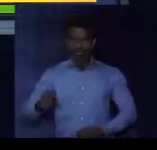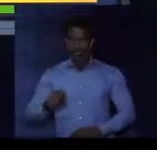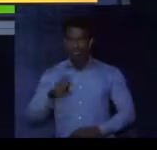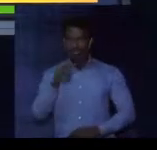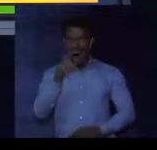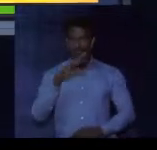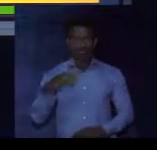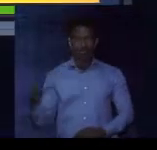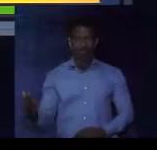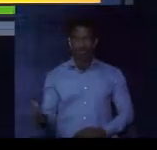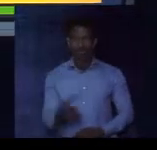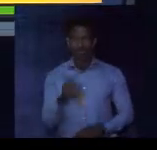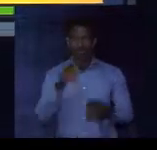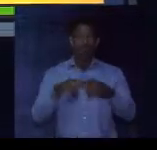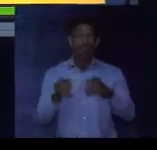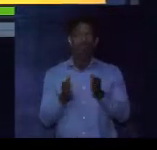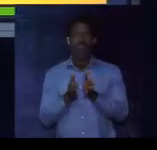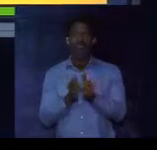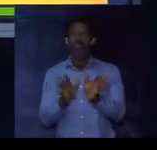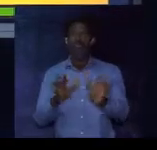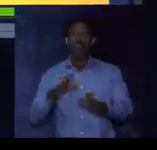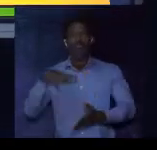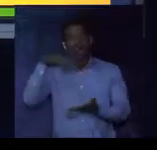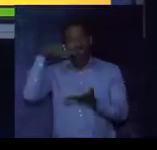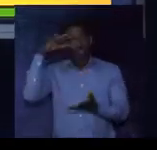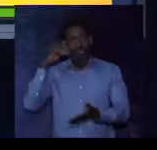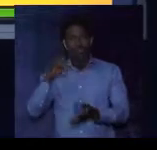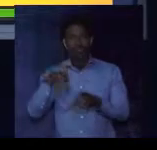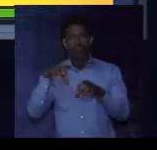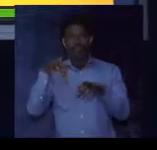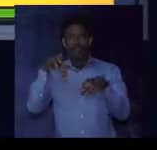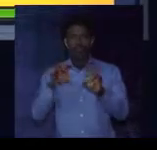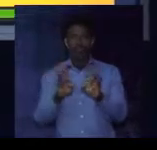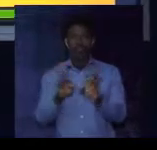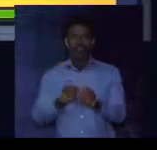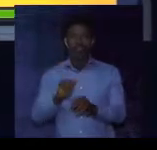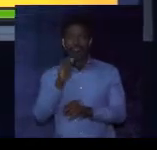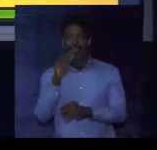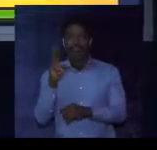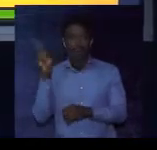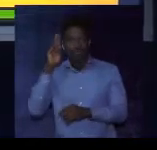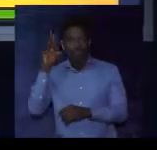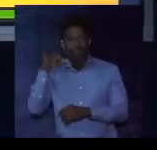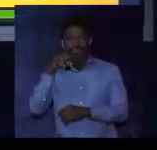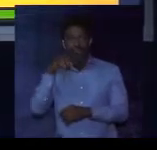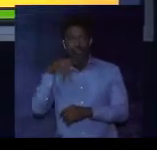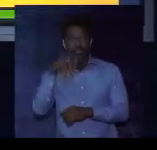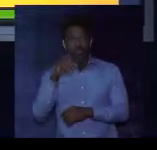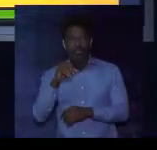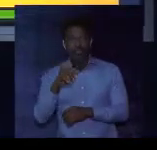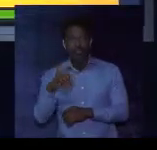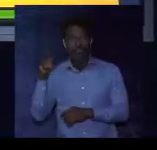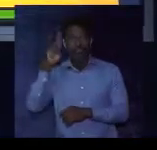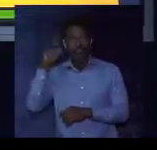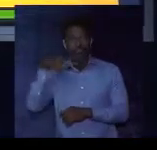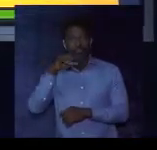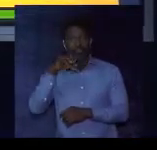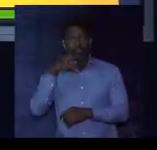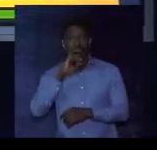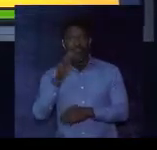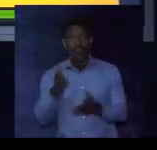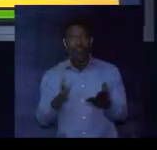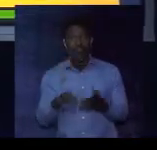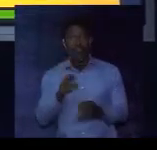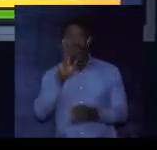Hello pupils, you are welcome to General Studies class. I am Uncle Popo. Uncle Popo